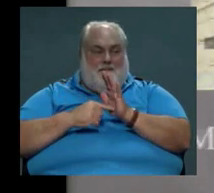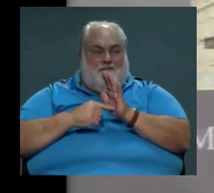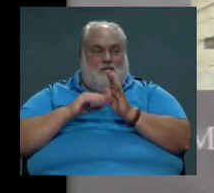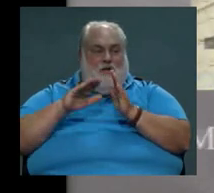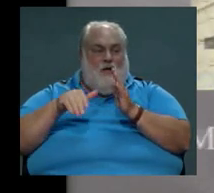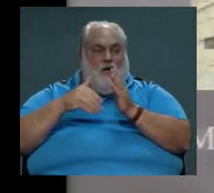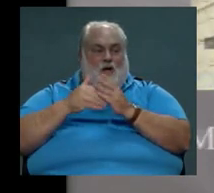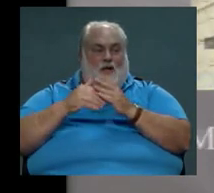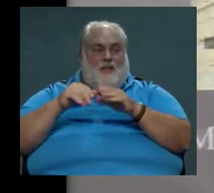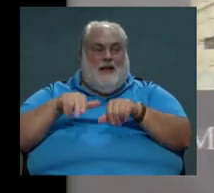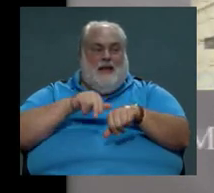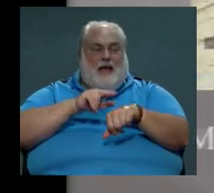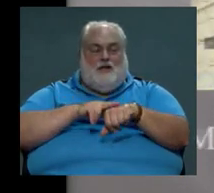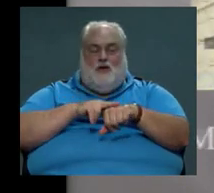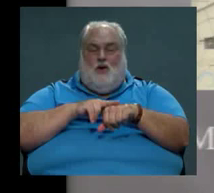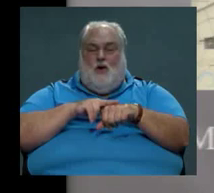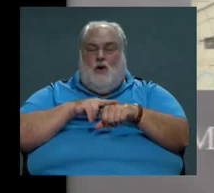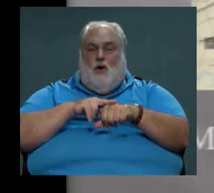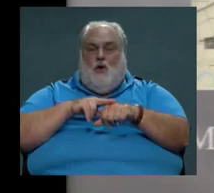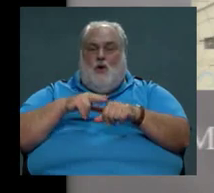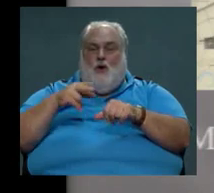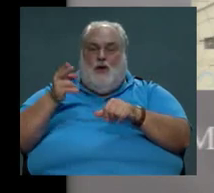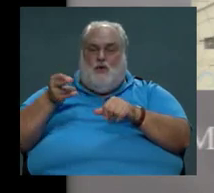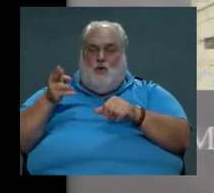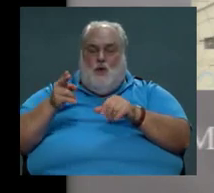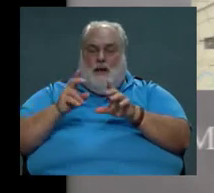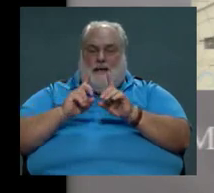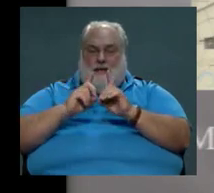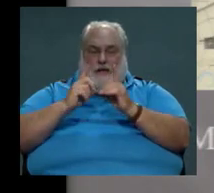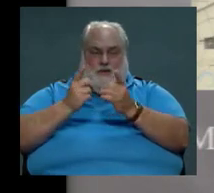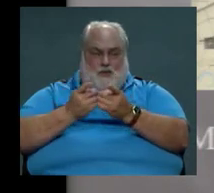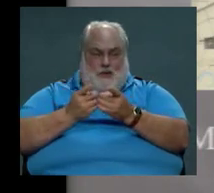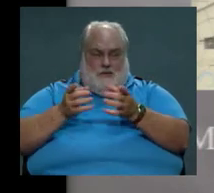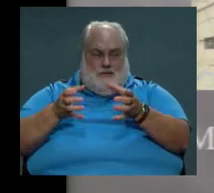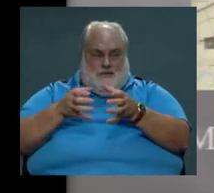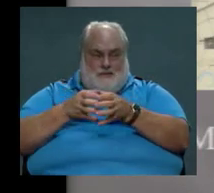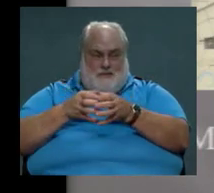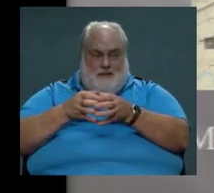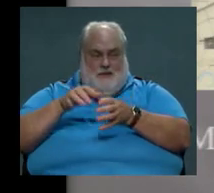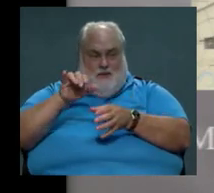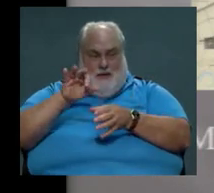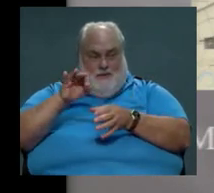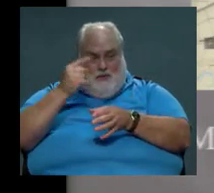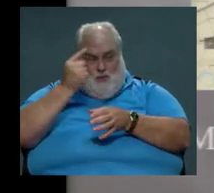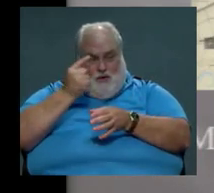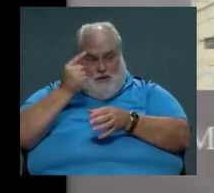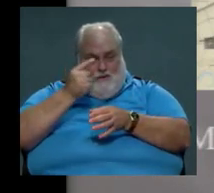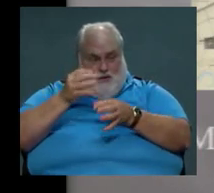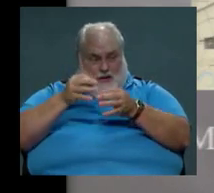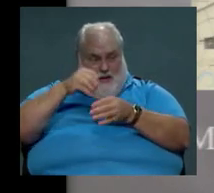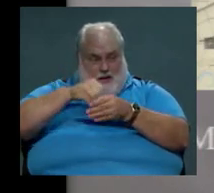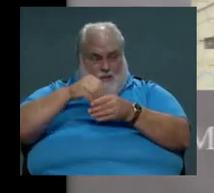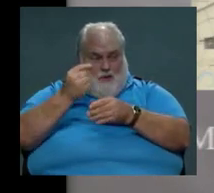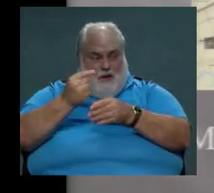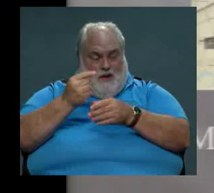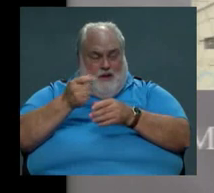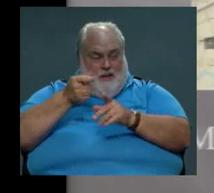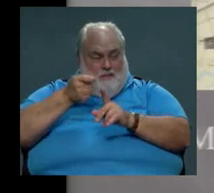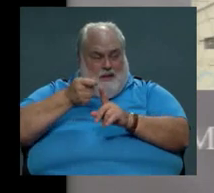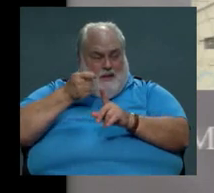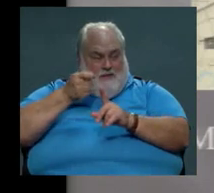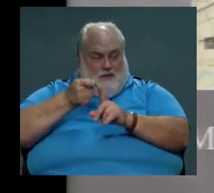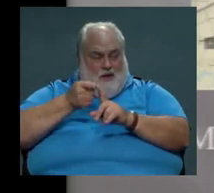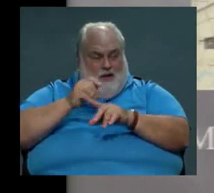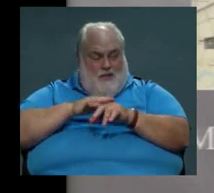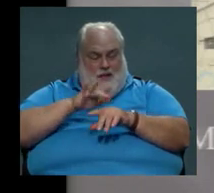of the National Register historic districts. So if you're wondering if you are in a district, go to the little magnifying glass on the